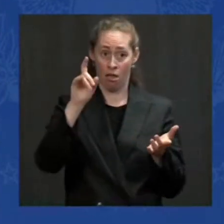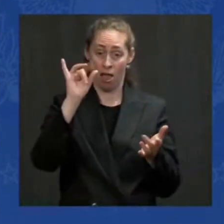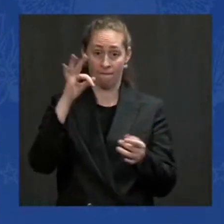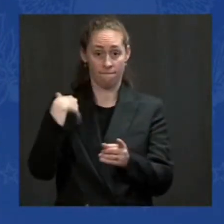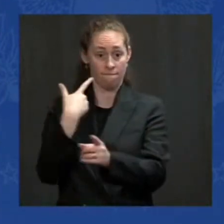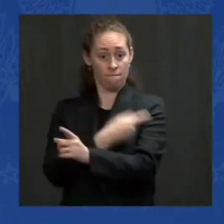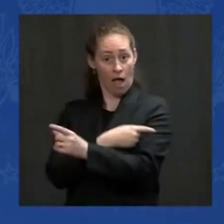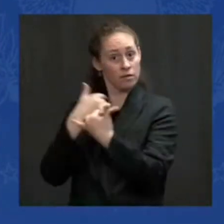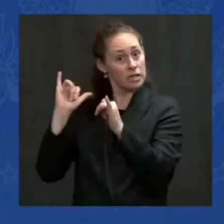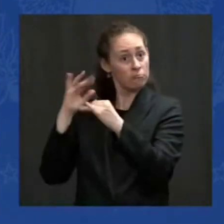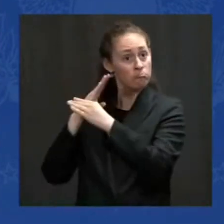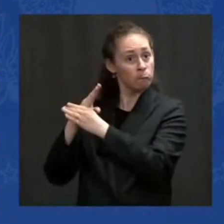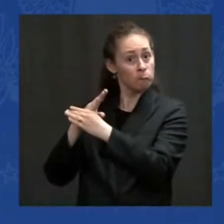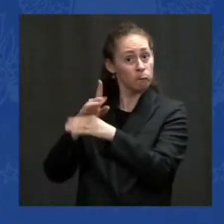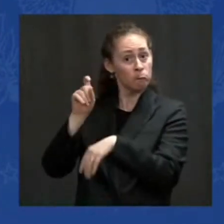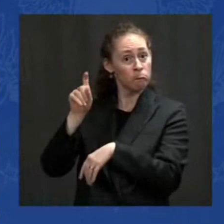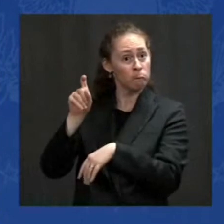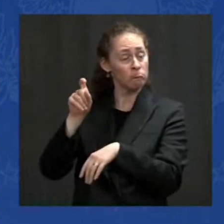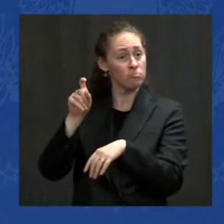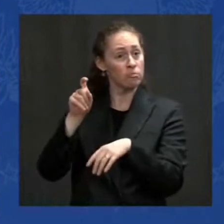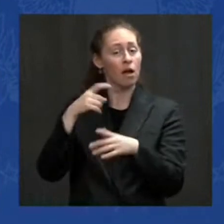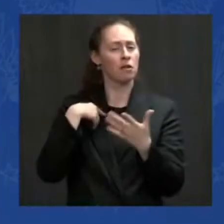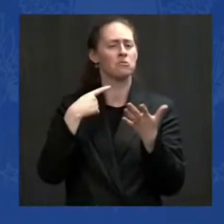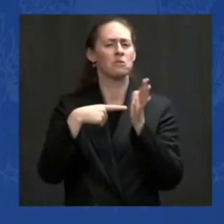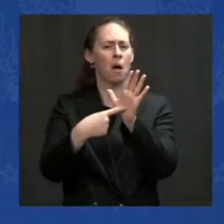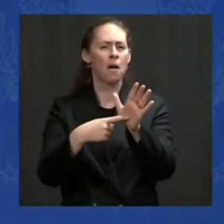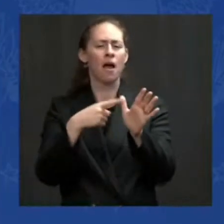slide, as shown on this story